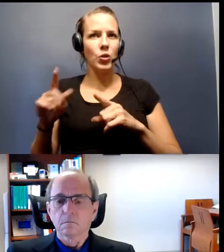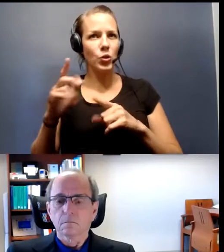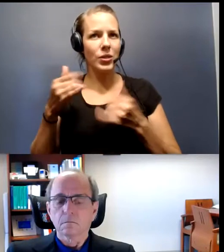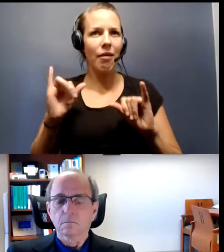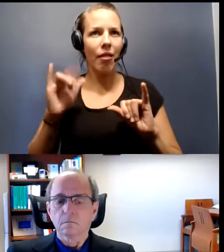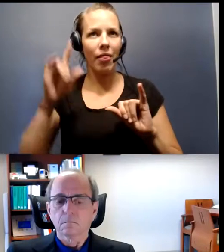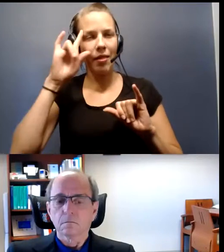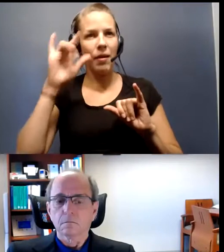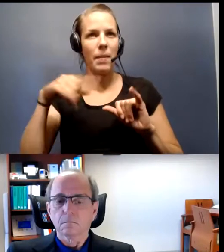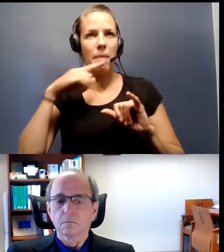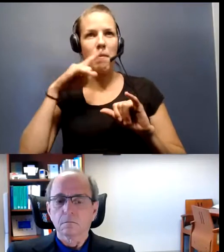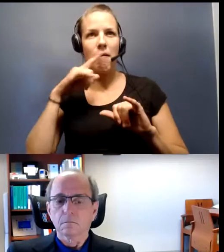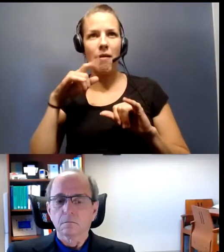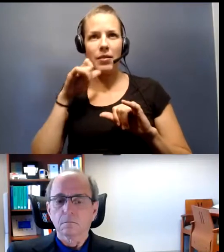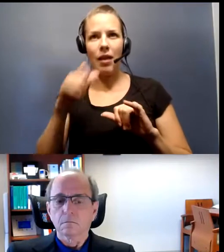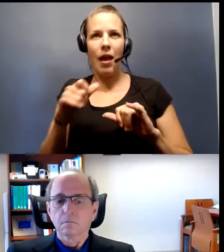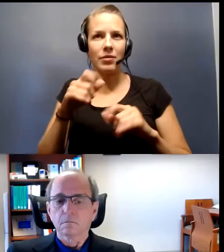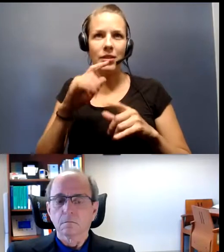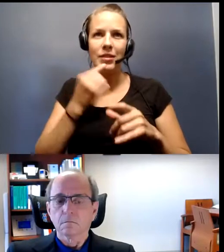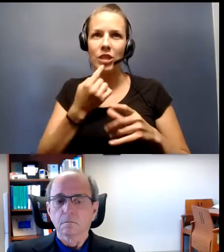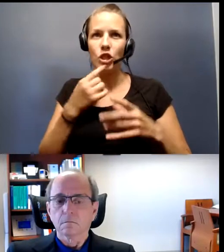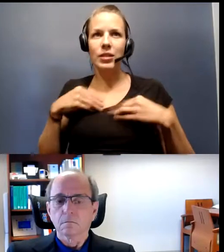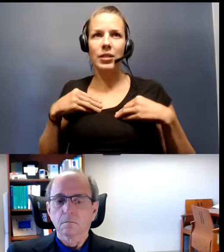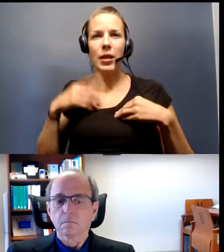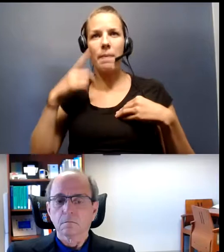that the public is not taking it as seriously because of the